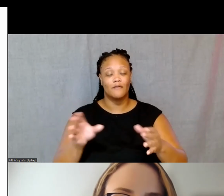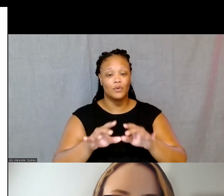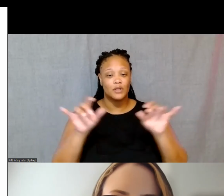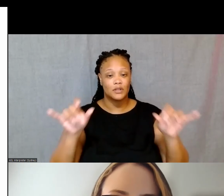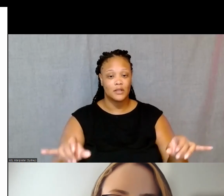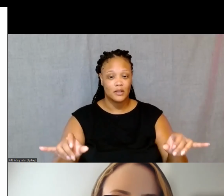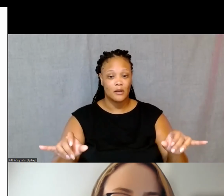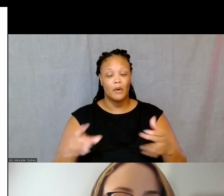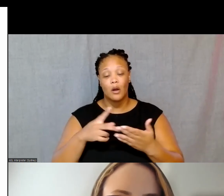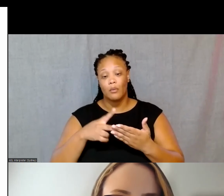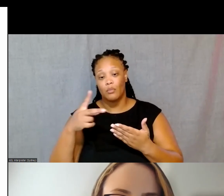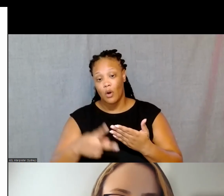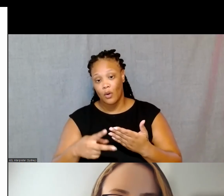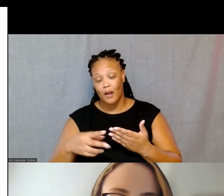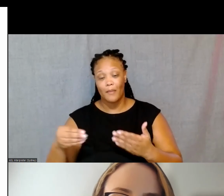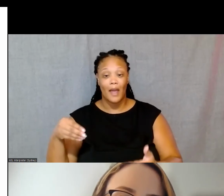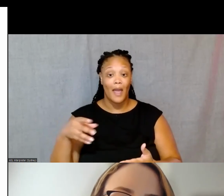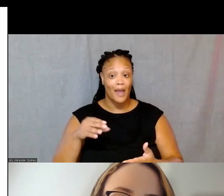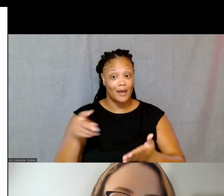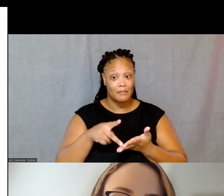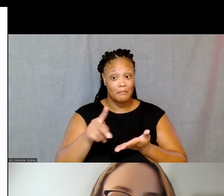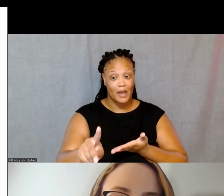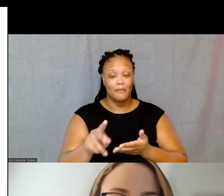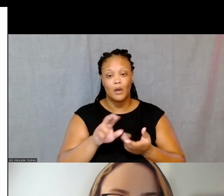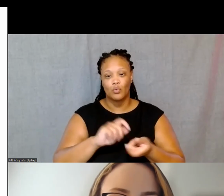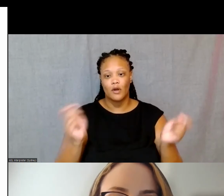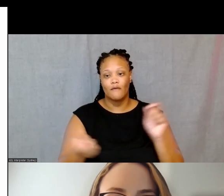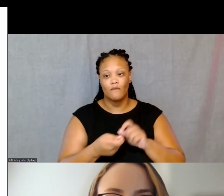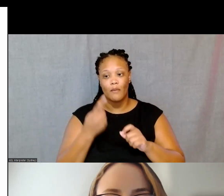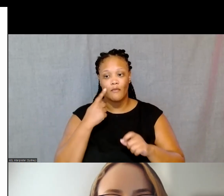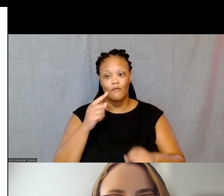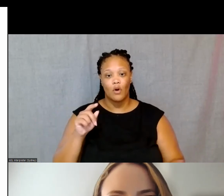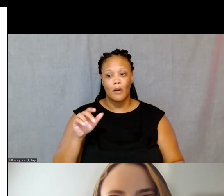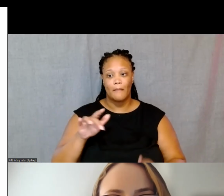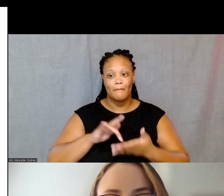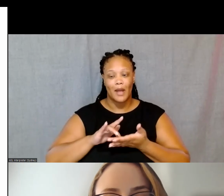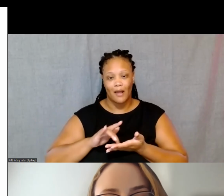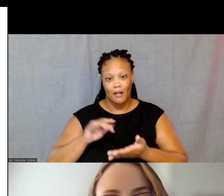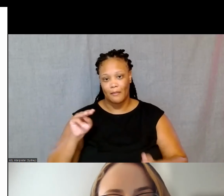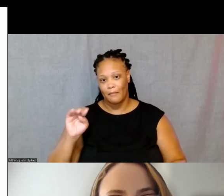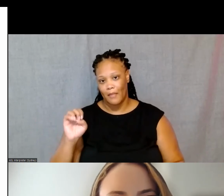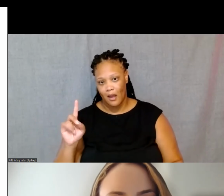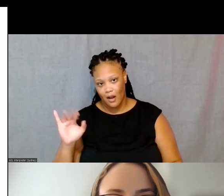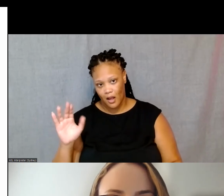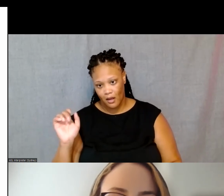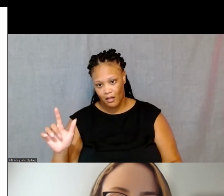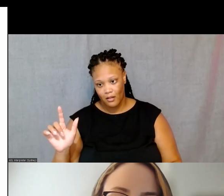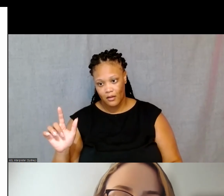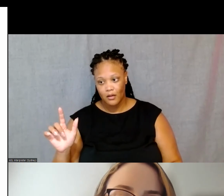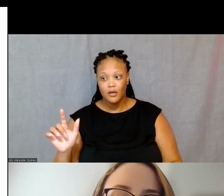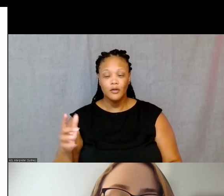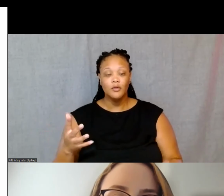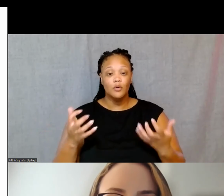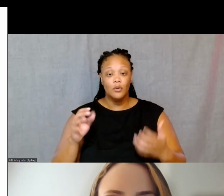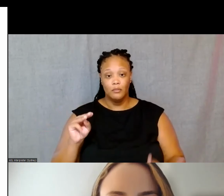reforms across the Medi-Cal program. And so the goal really is to shift Medi-Cal to more of a population health